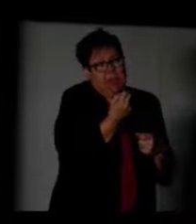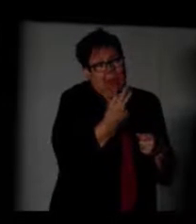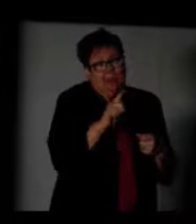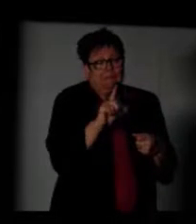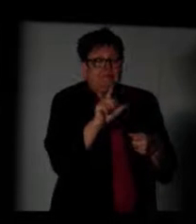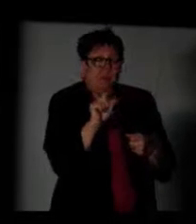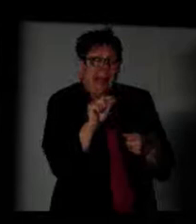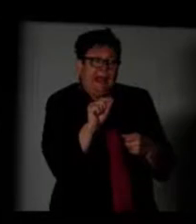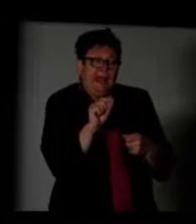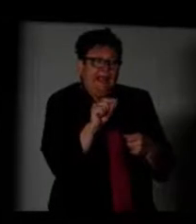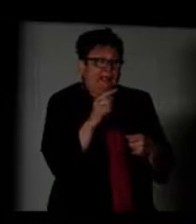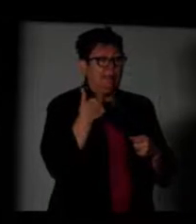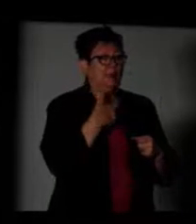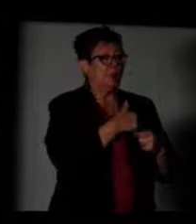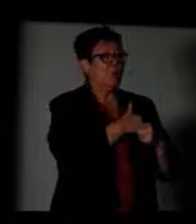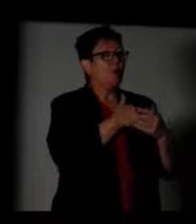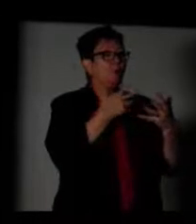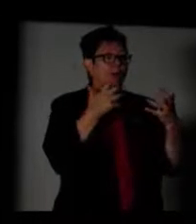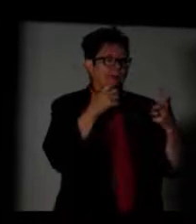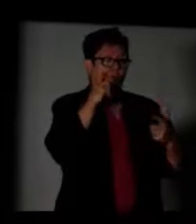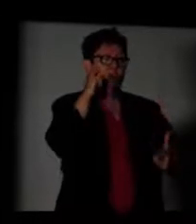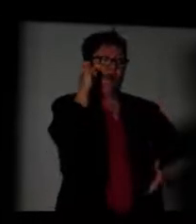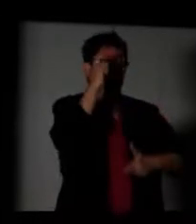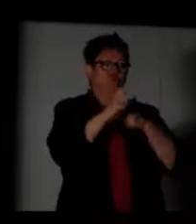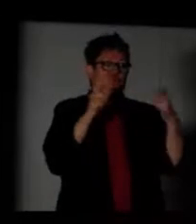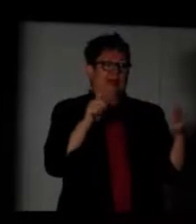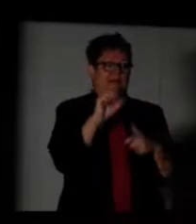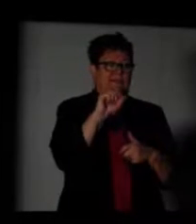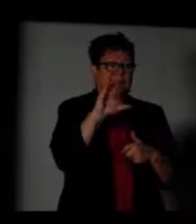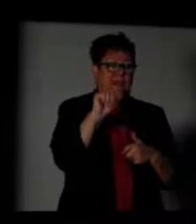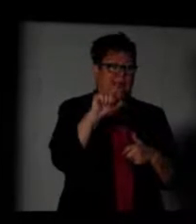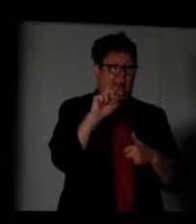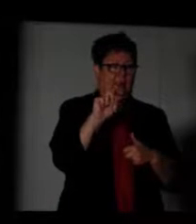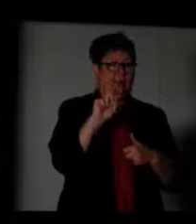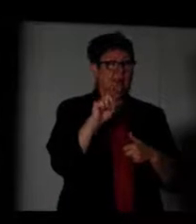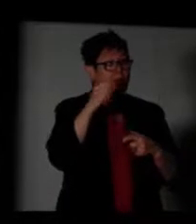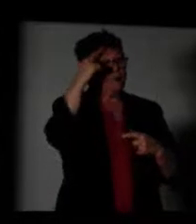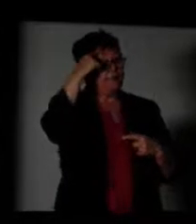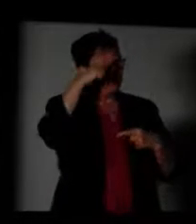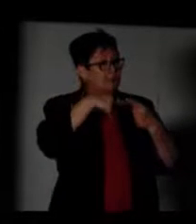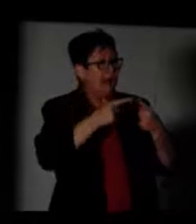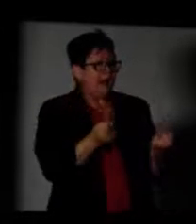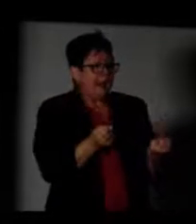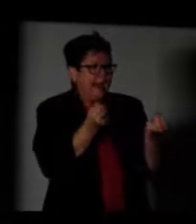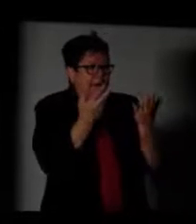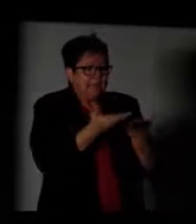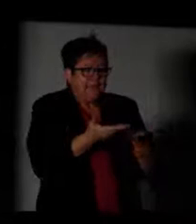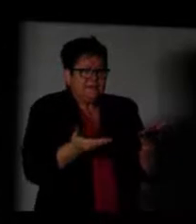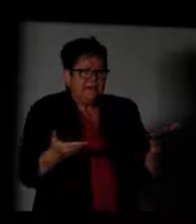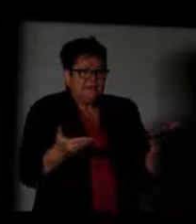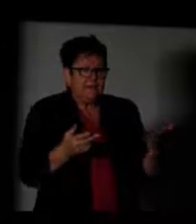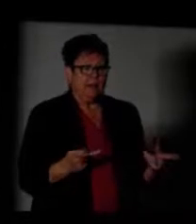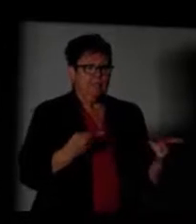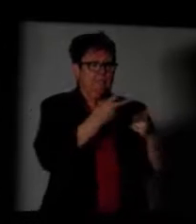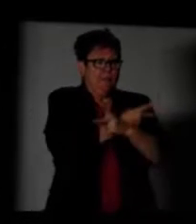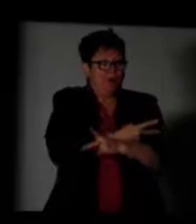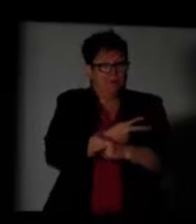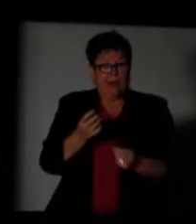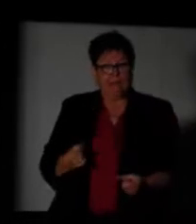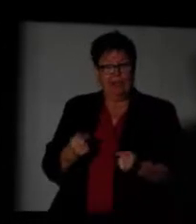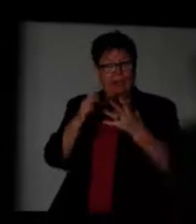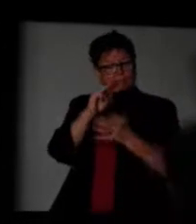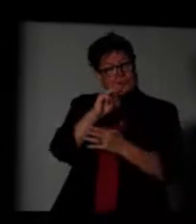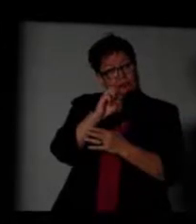and data at a great scale. When you start to think about the number of specimens multiplied by the amount of